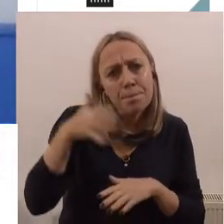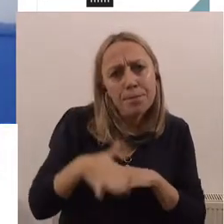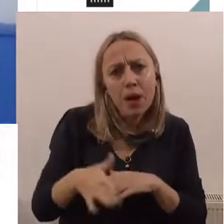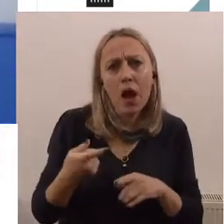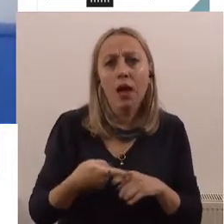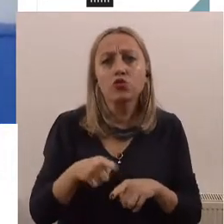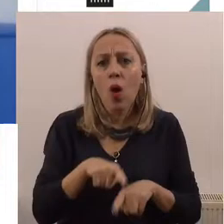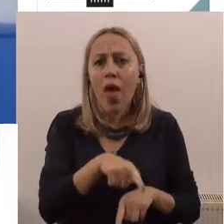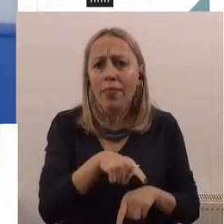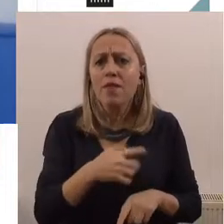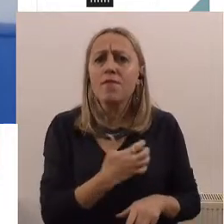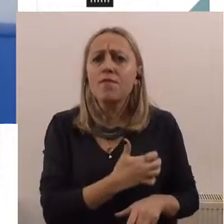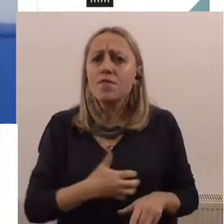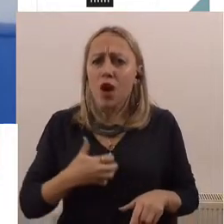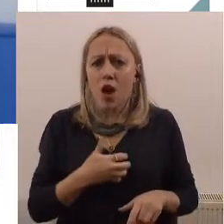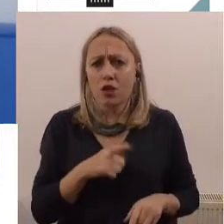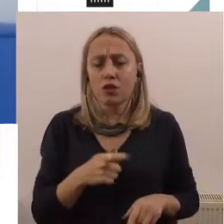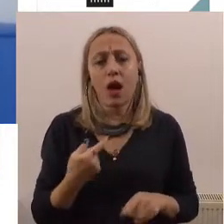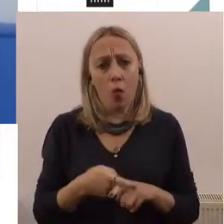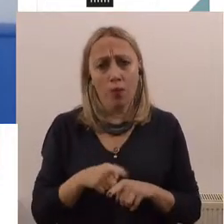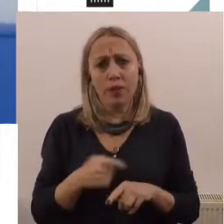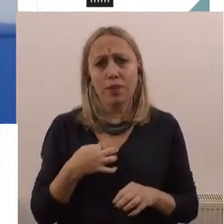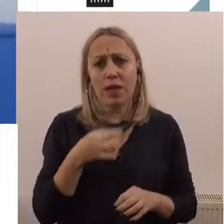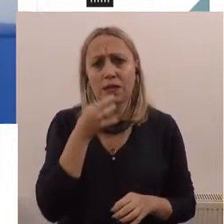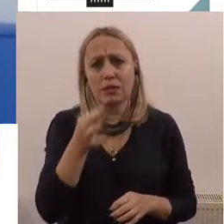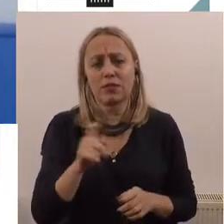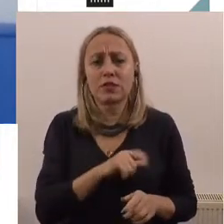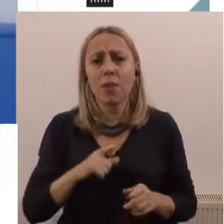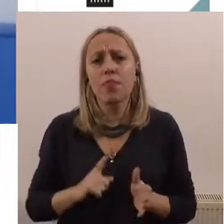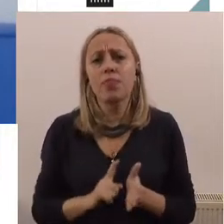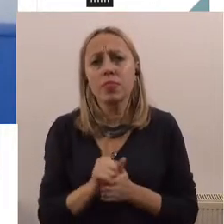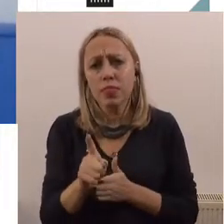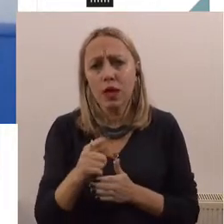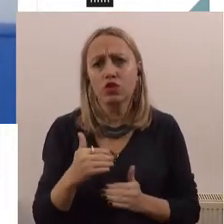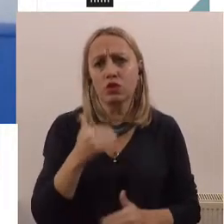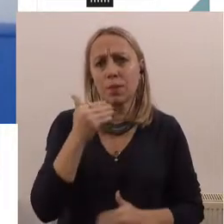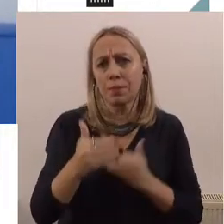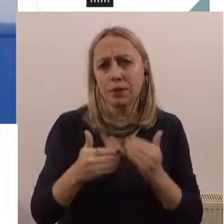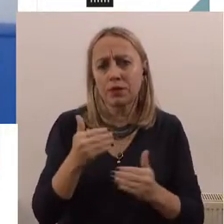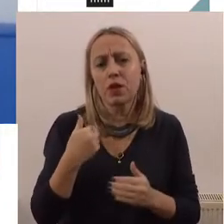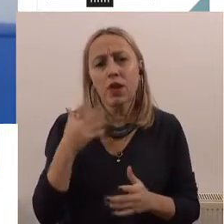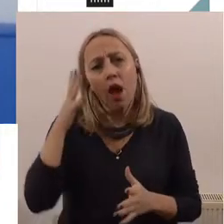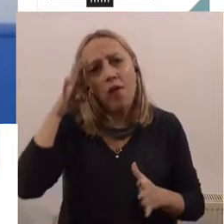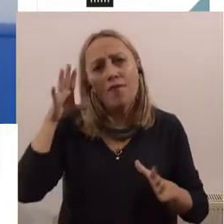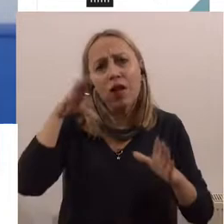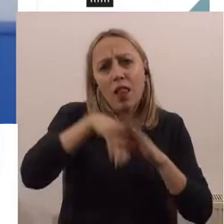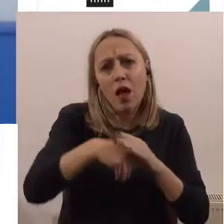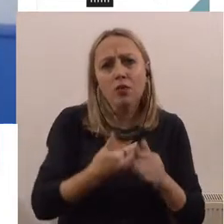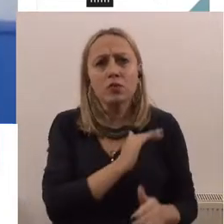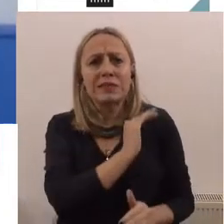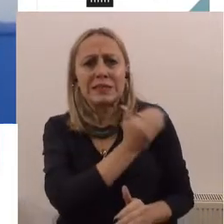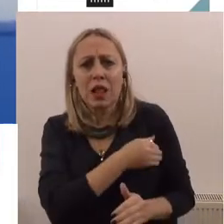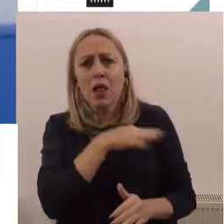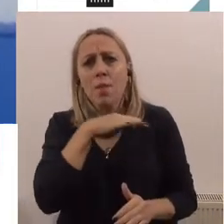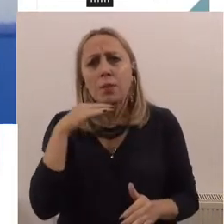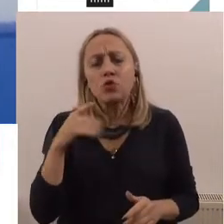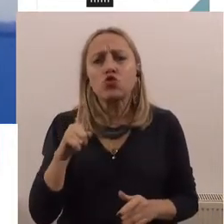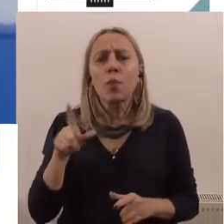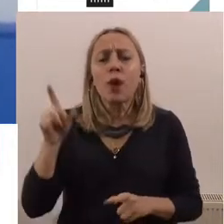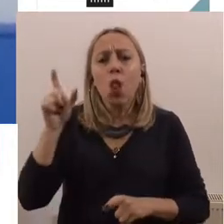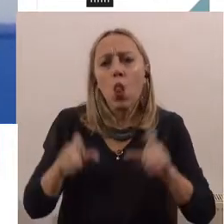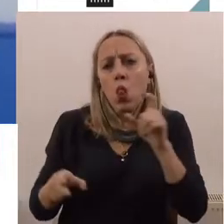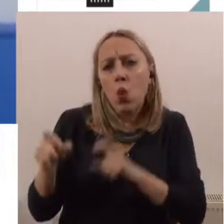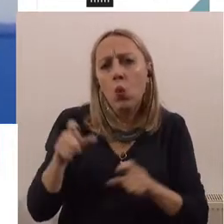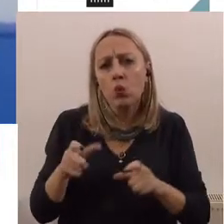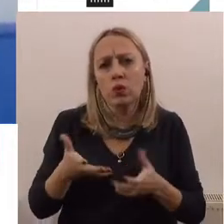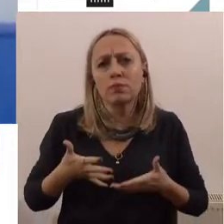everybody knows how important it is. So that's what I told you at the beginning, that I put a lot of effort in that so that